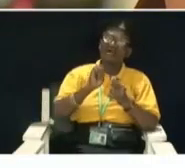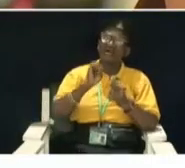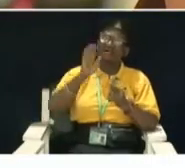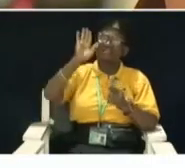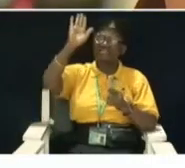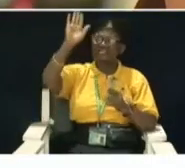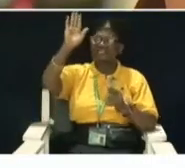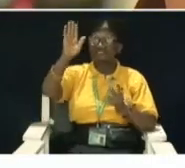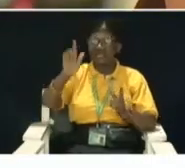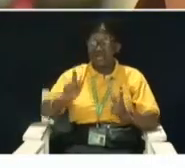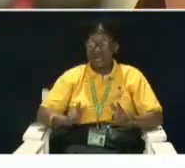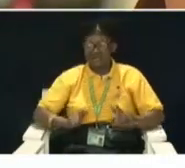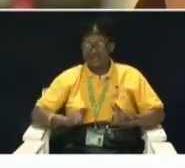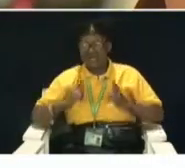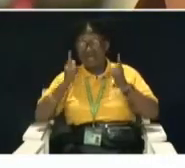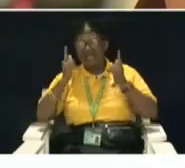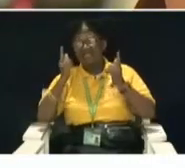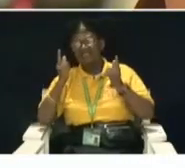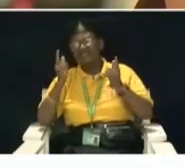forever is